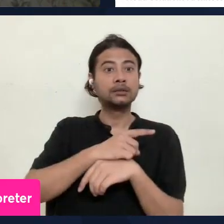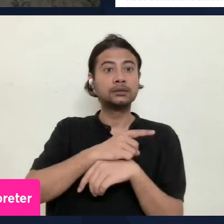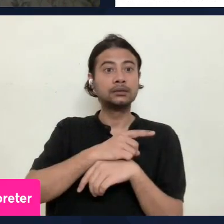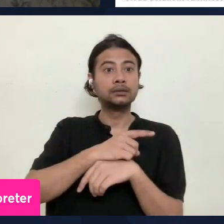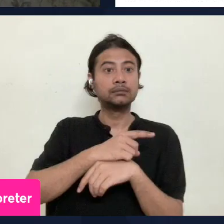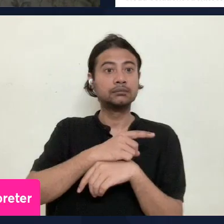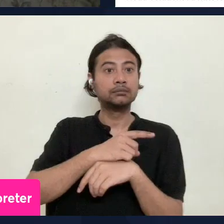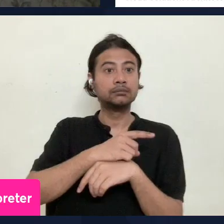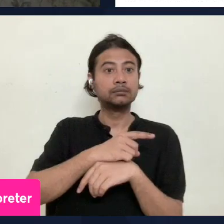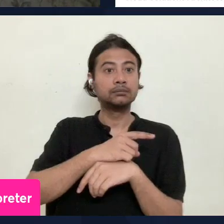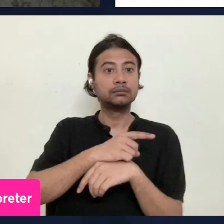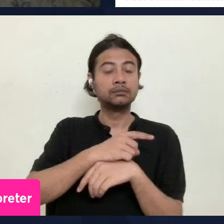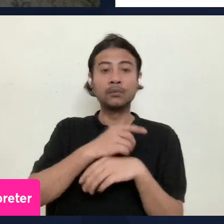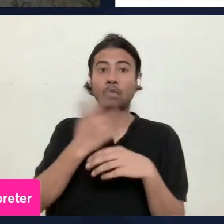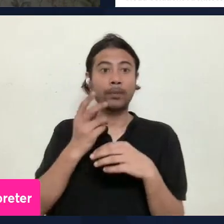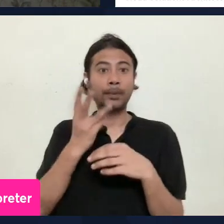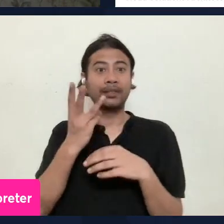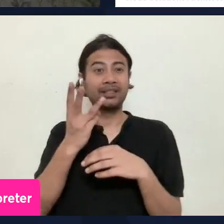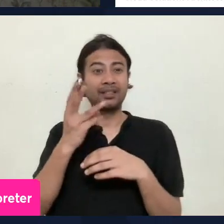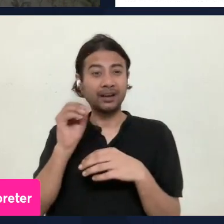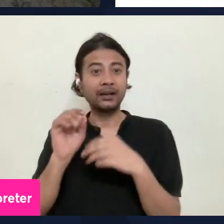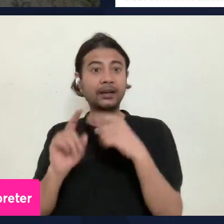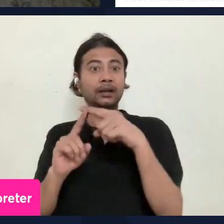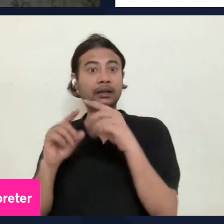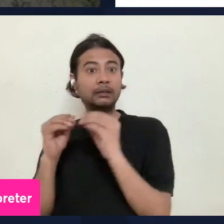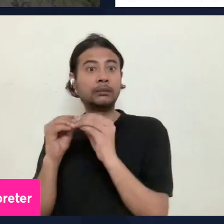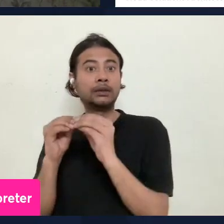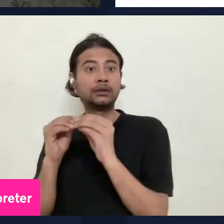30 terabytes of storage you're consuming with those snapshots.